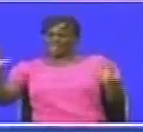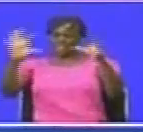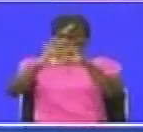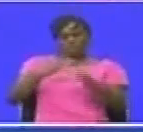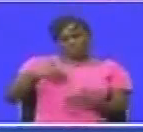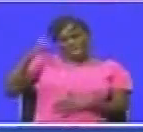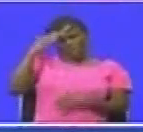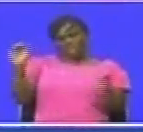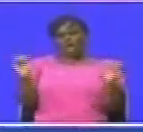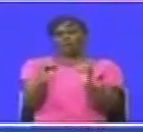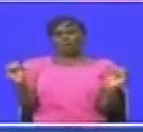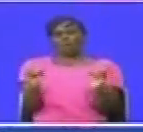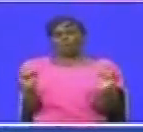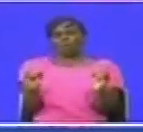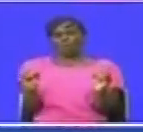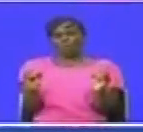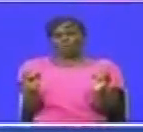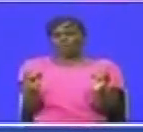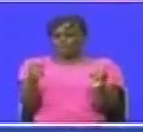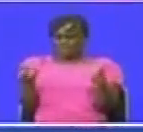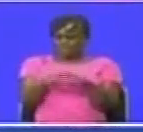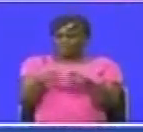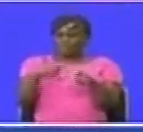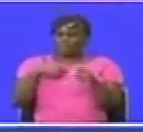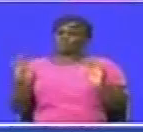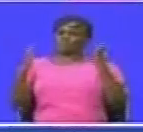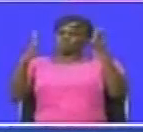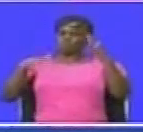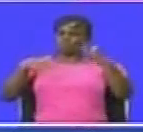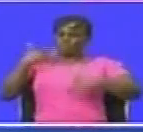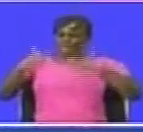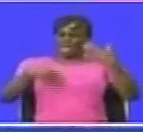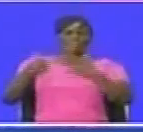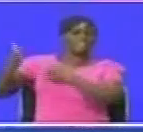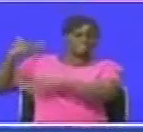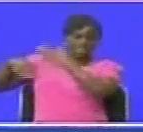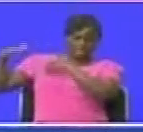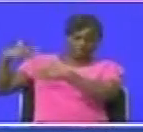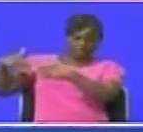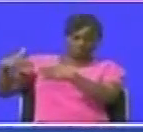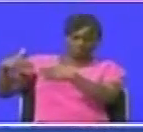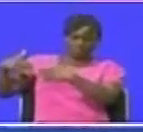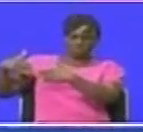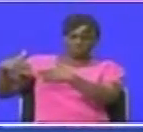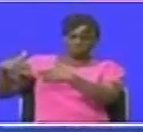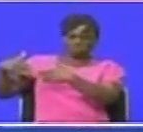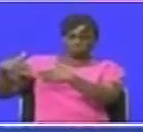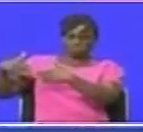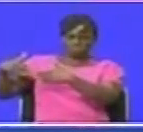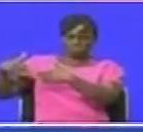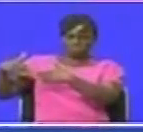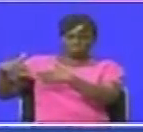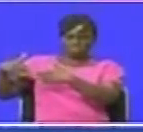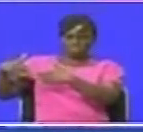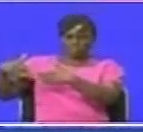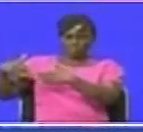up back to those guys who've played before me, and the guys who don't wear the shirt on the day to win the cup. So